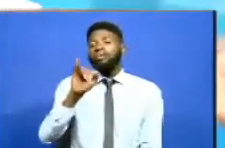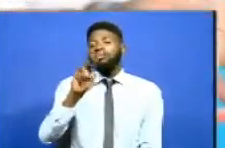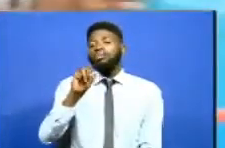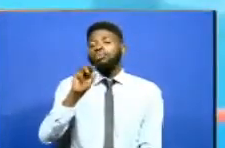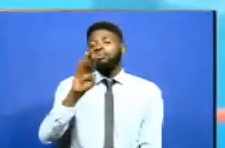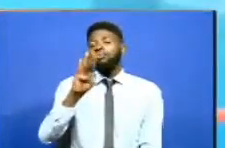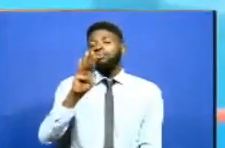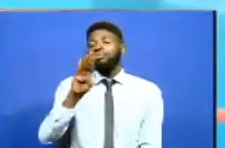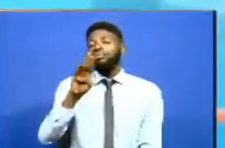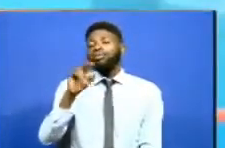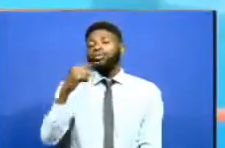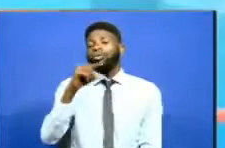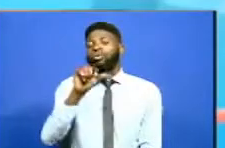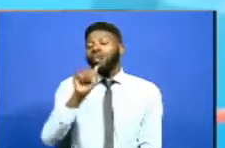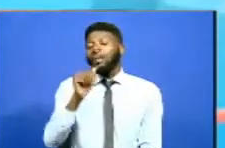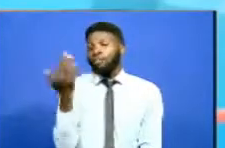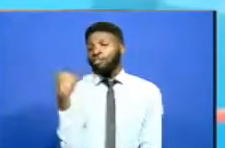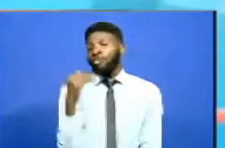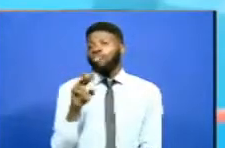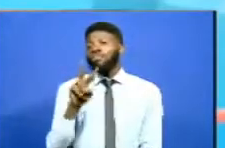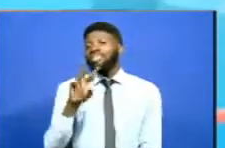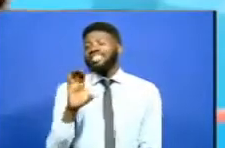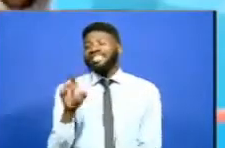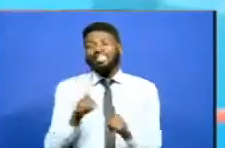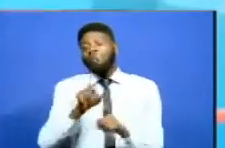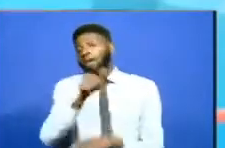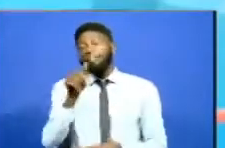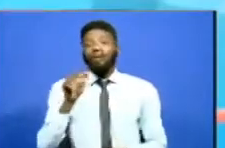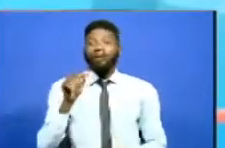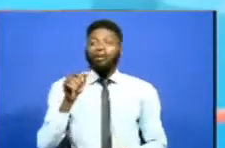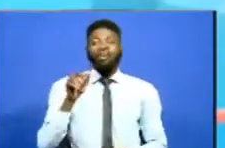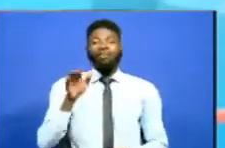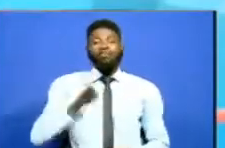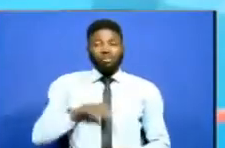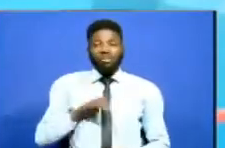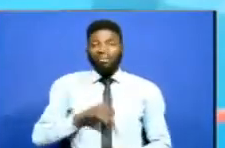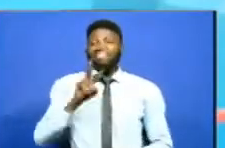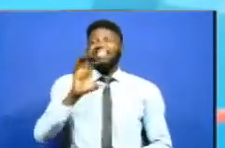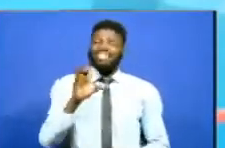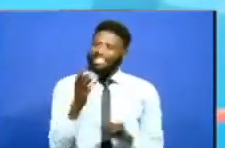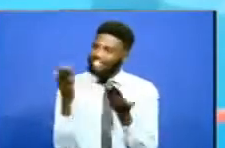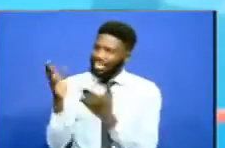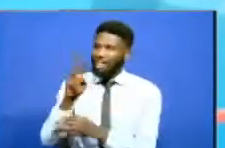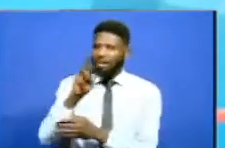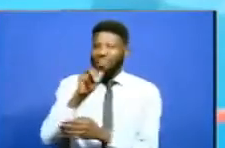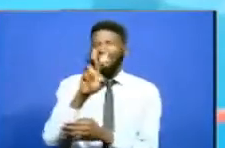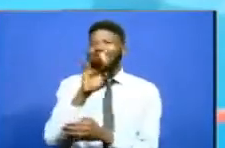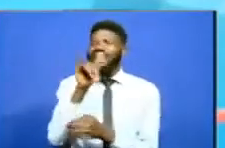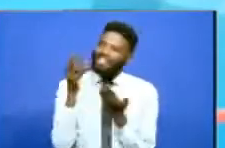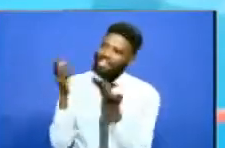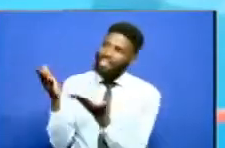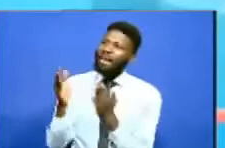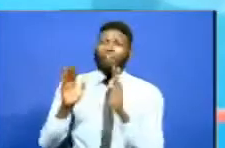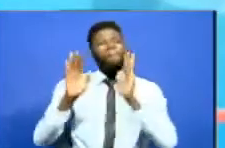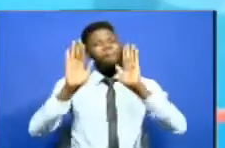the vice chancellor, and even those other female vice chancellors, Kina Mary Ndungu, who are still there? You know, it is important that